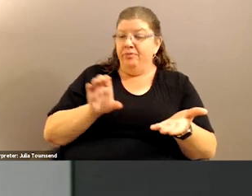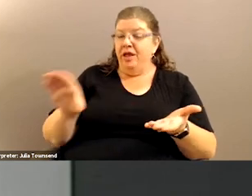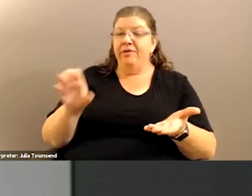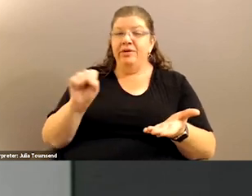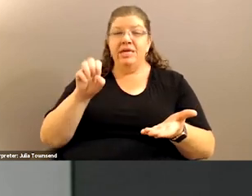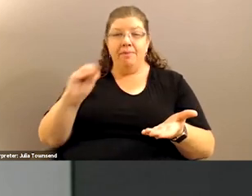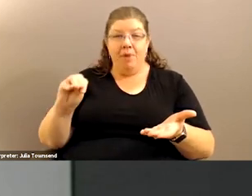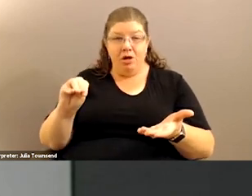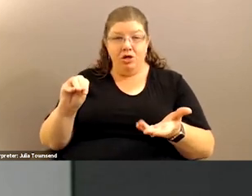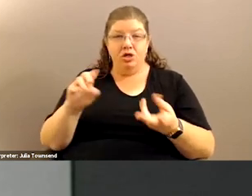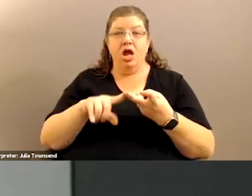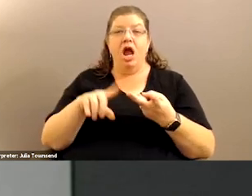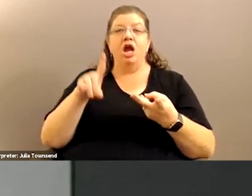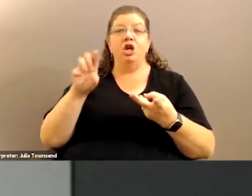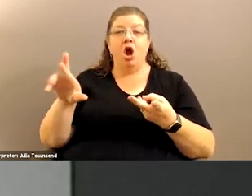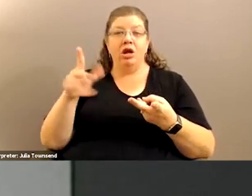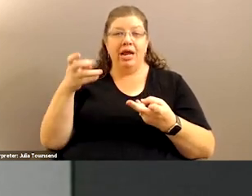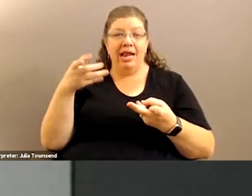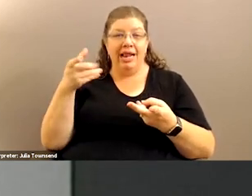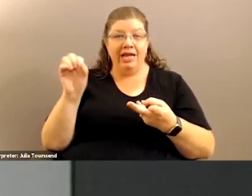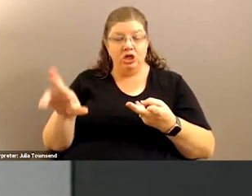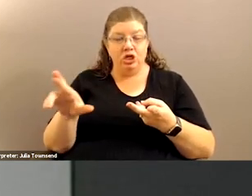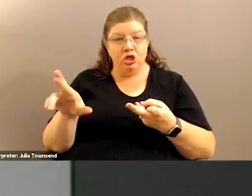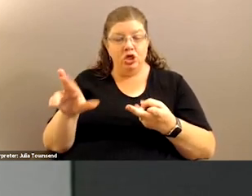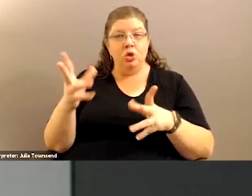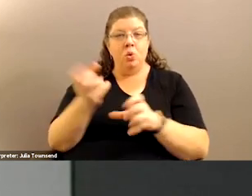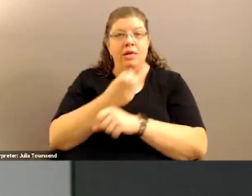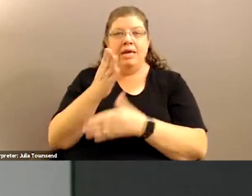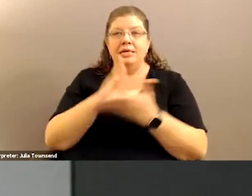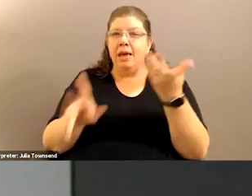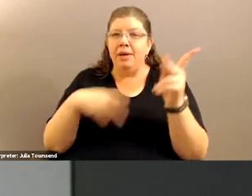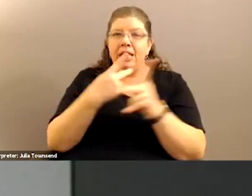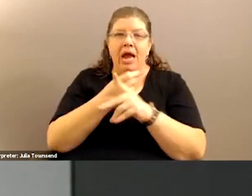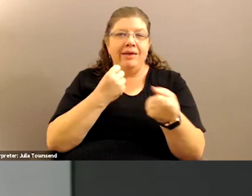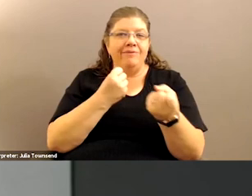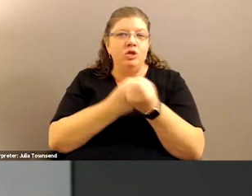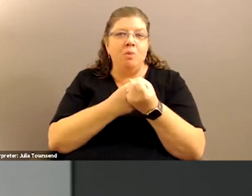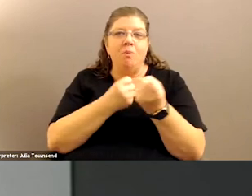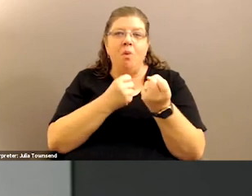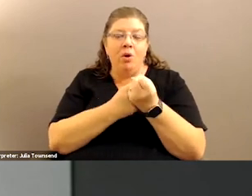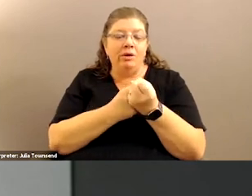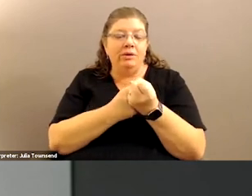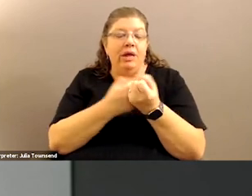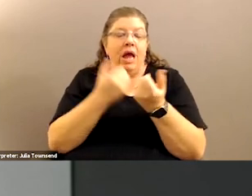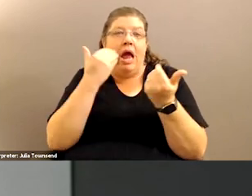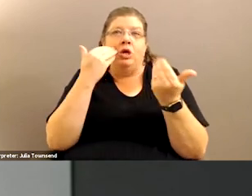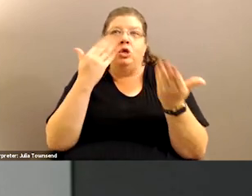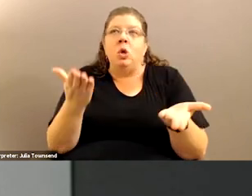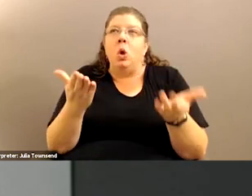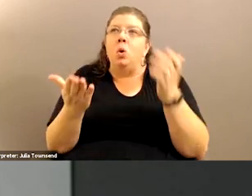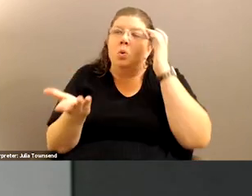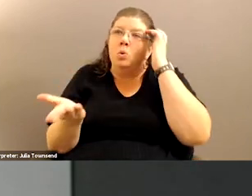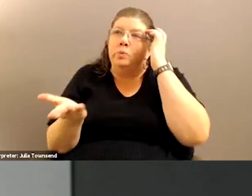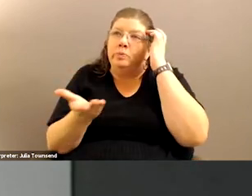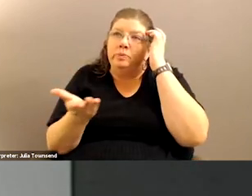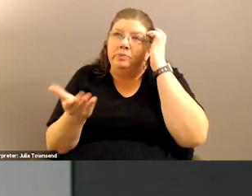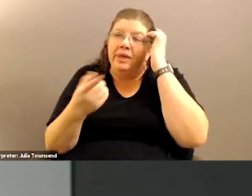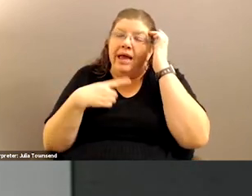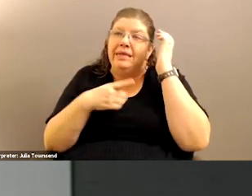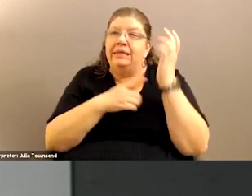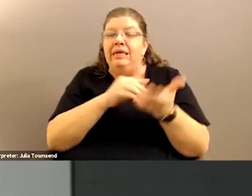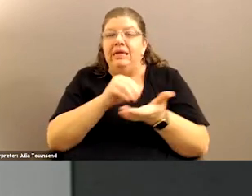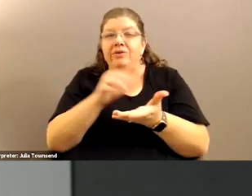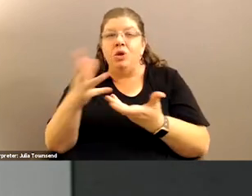dr glacier to get some kind of support i i don't know if that's a dean of student engagement